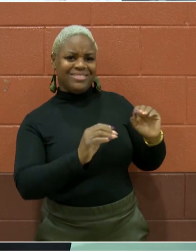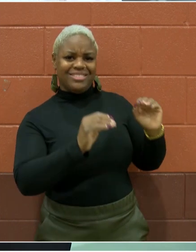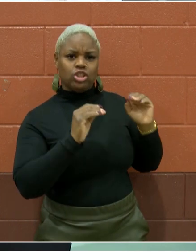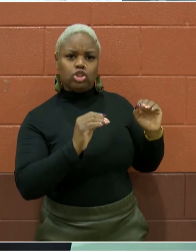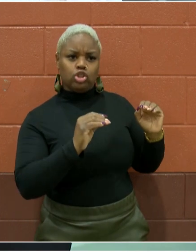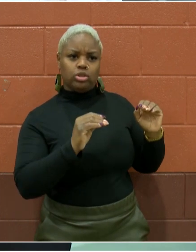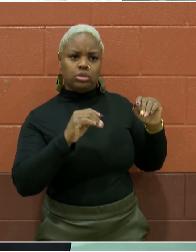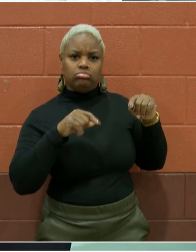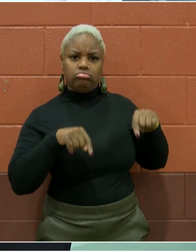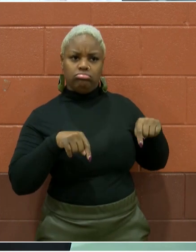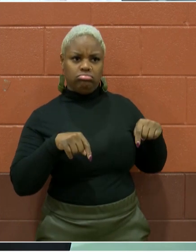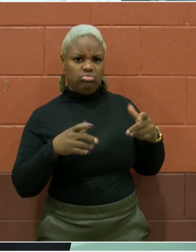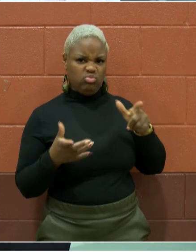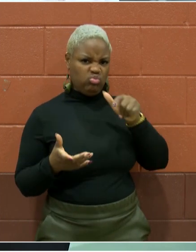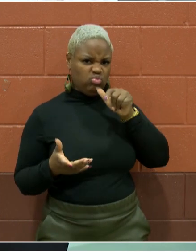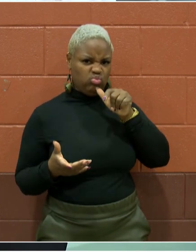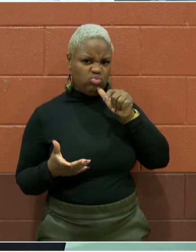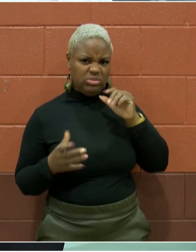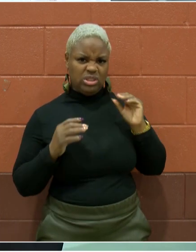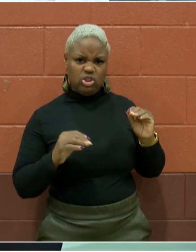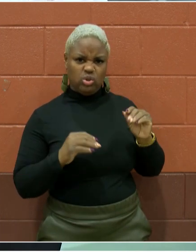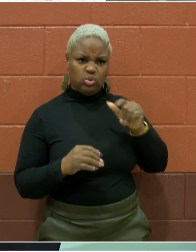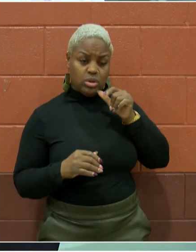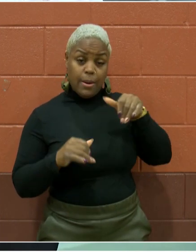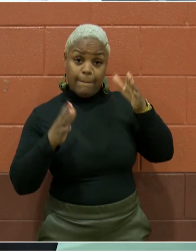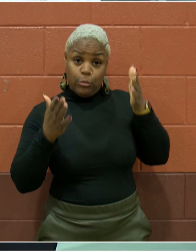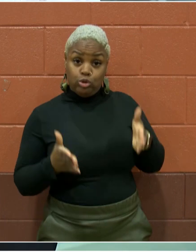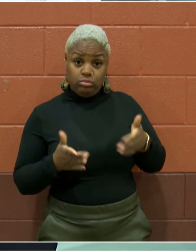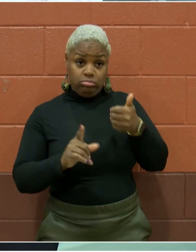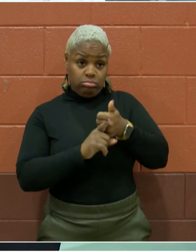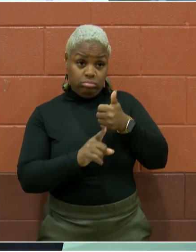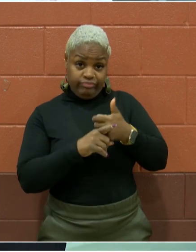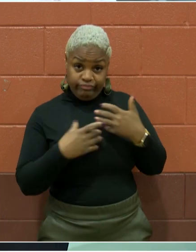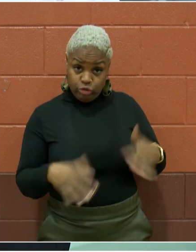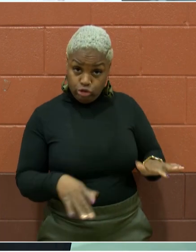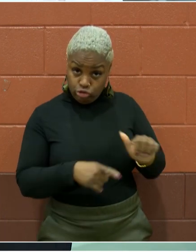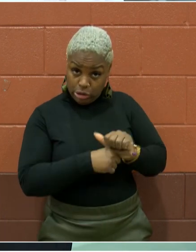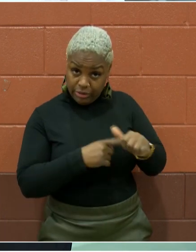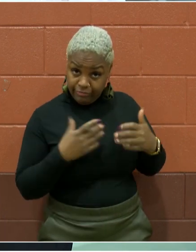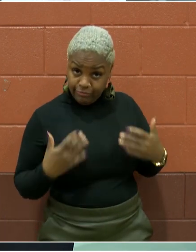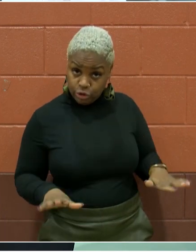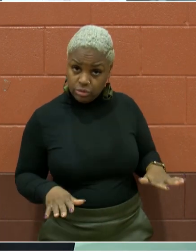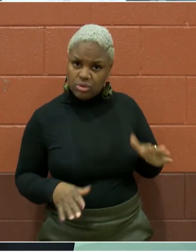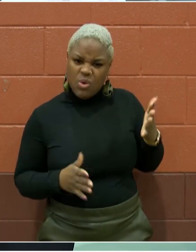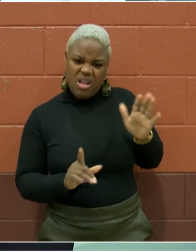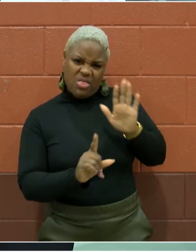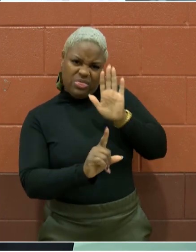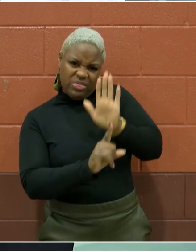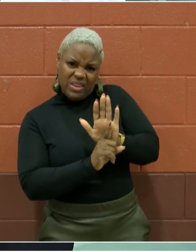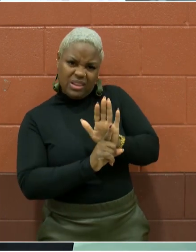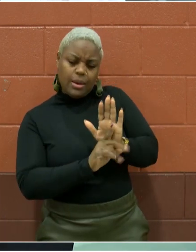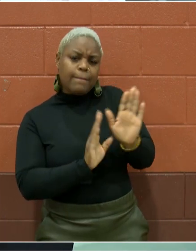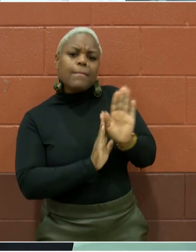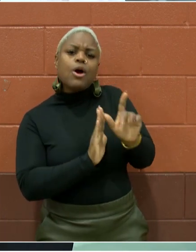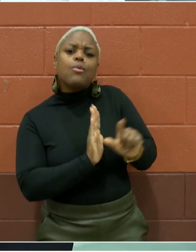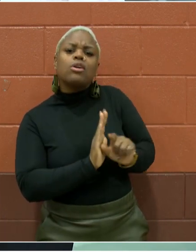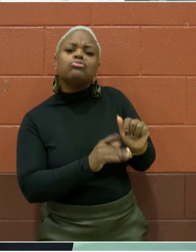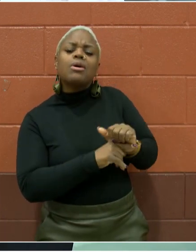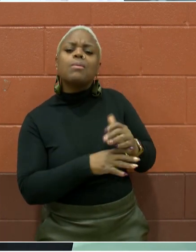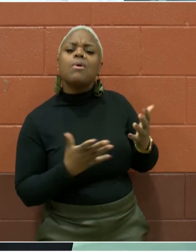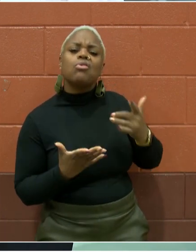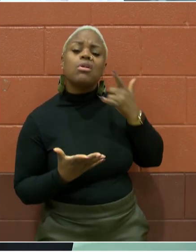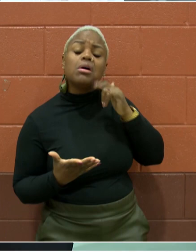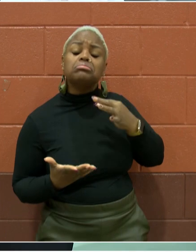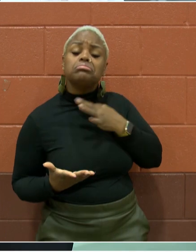year? And whoever's teaching it, have they been trained yet? What's the protocol around that? PERF will provide